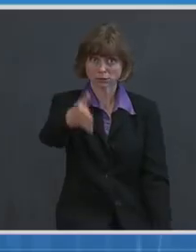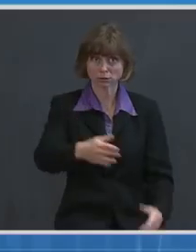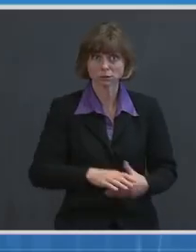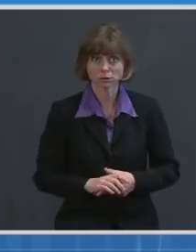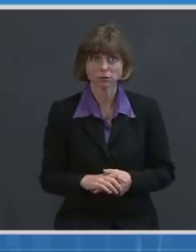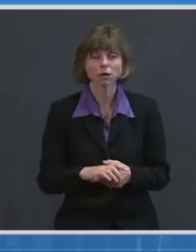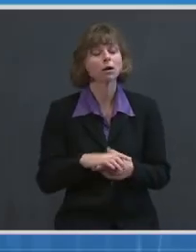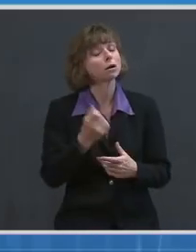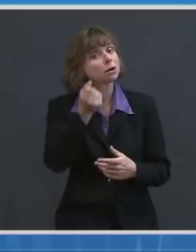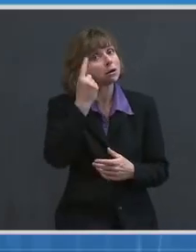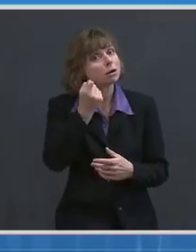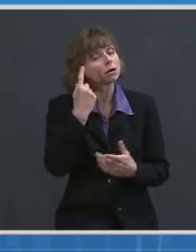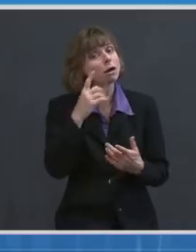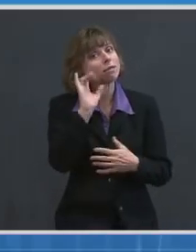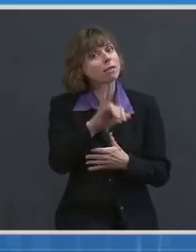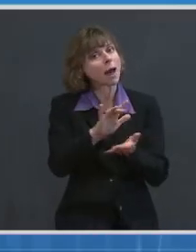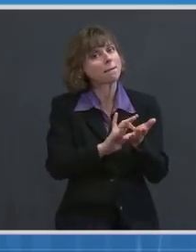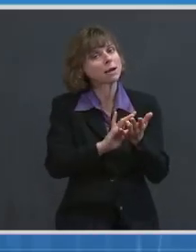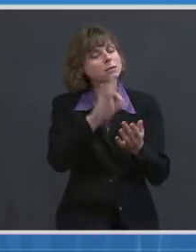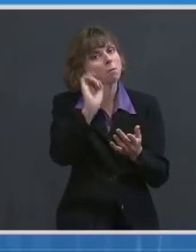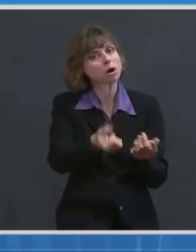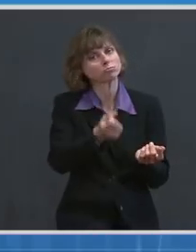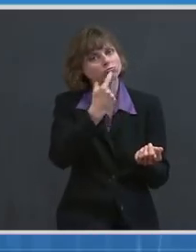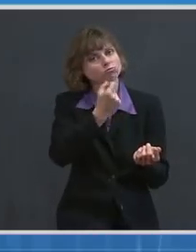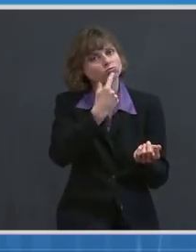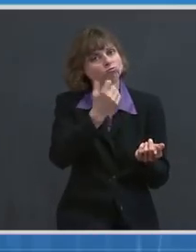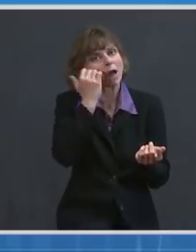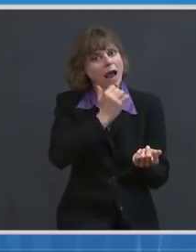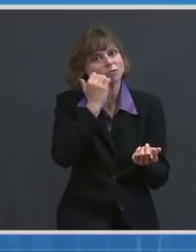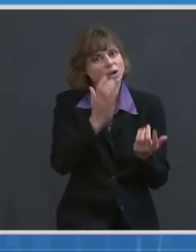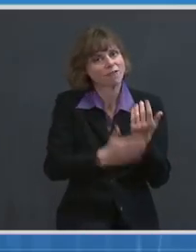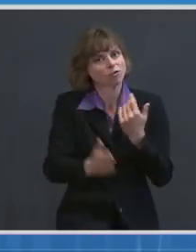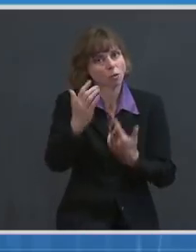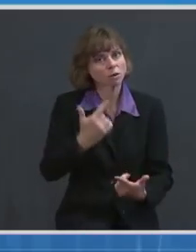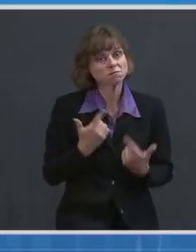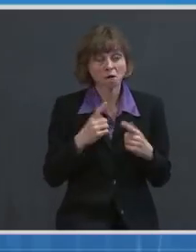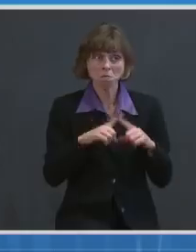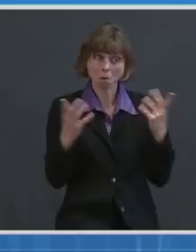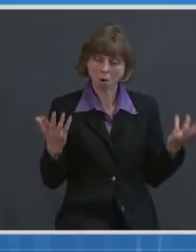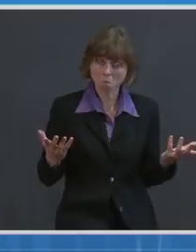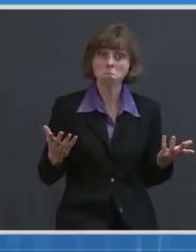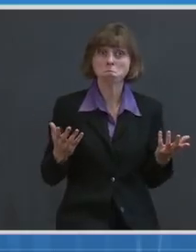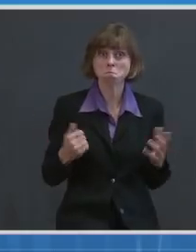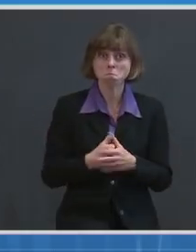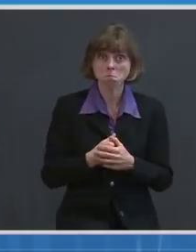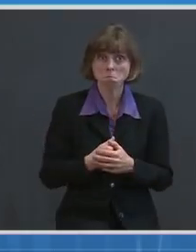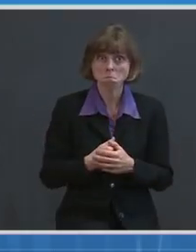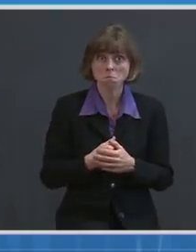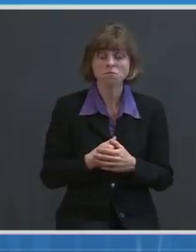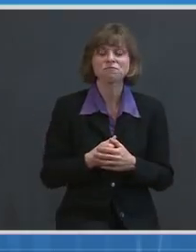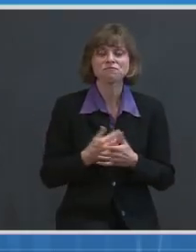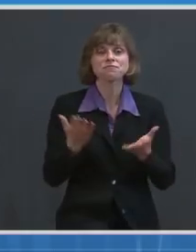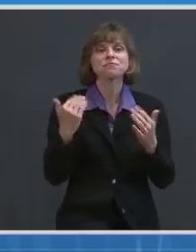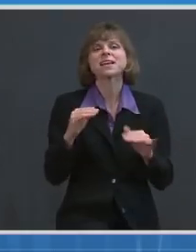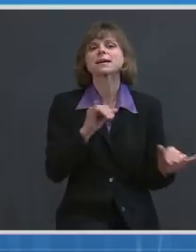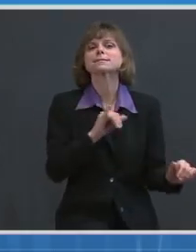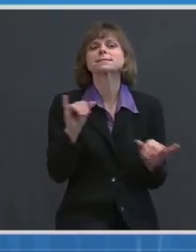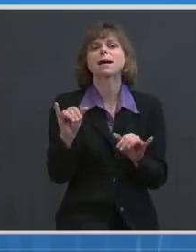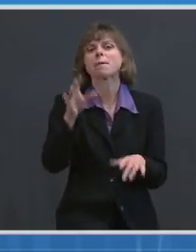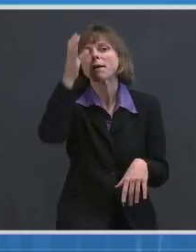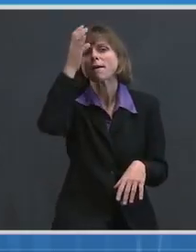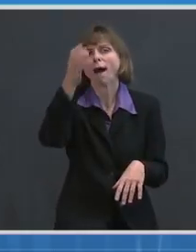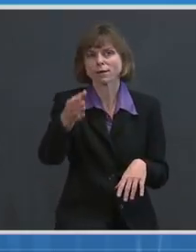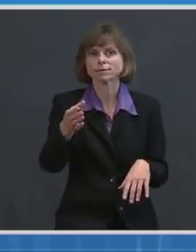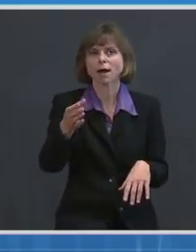to be given essentially for the rest of their lives. Next slide. That same principle is now